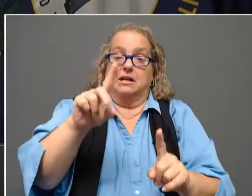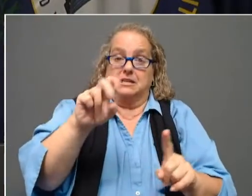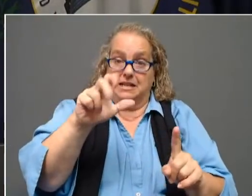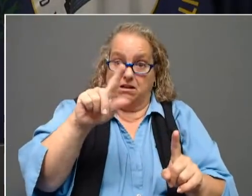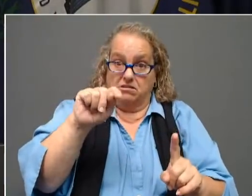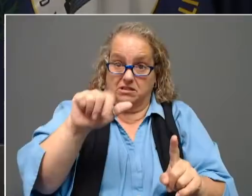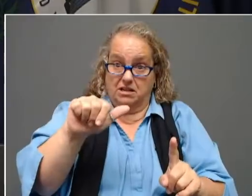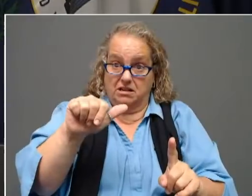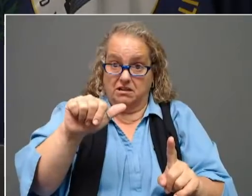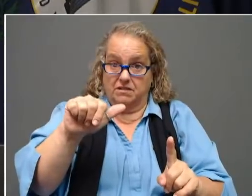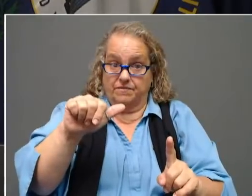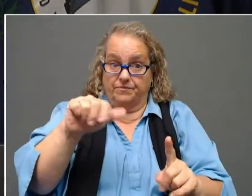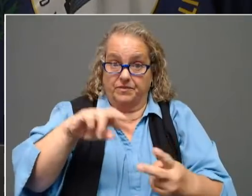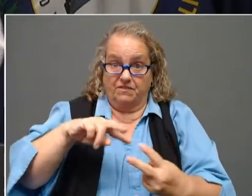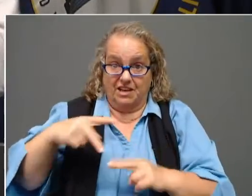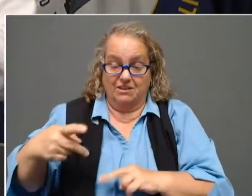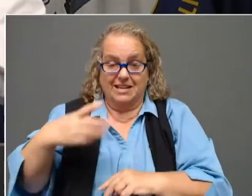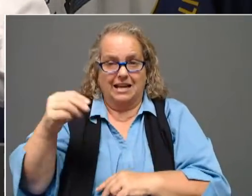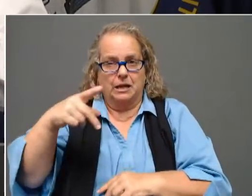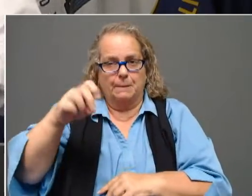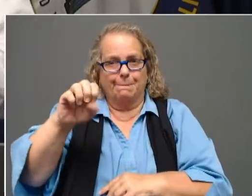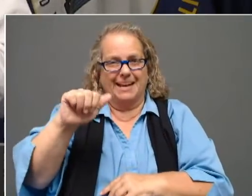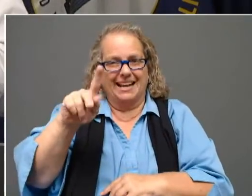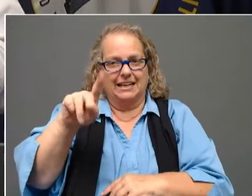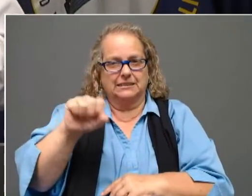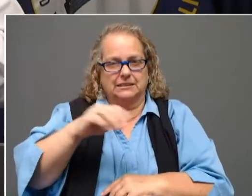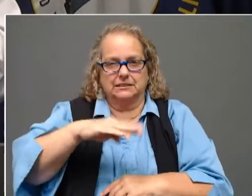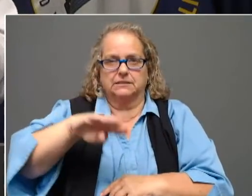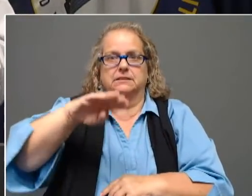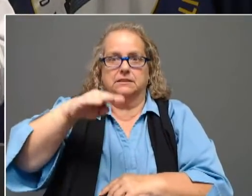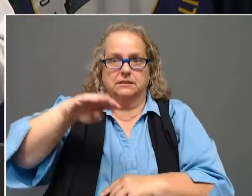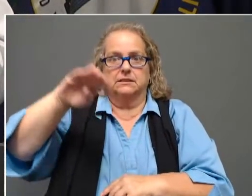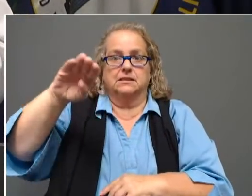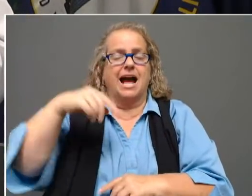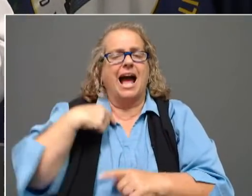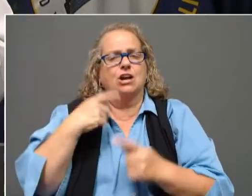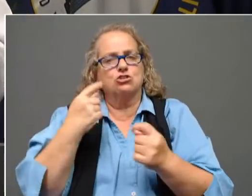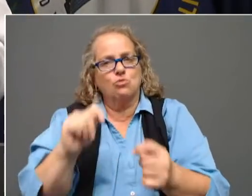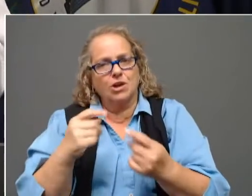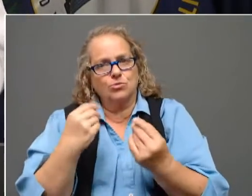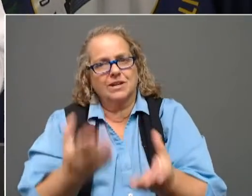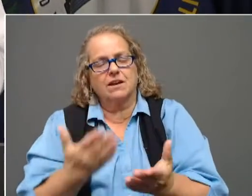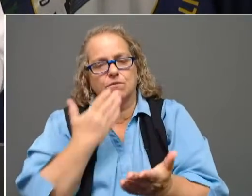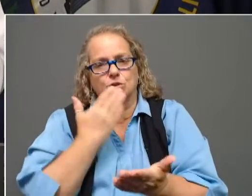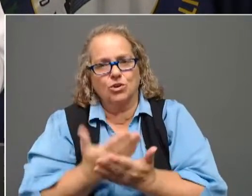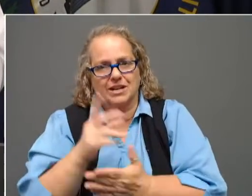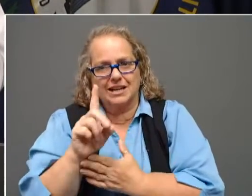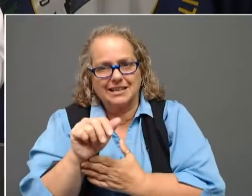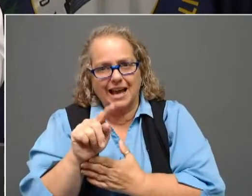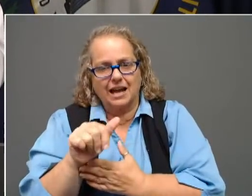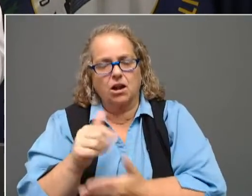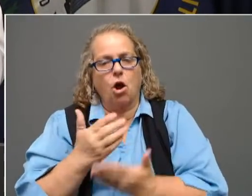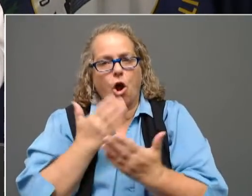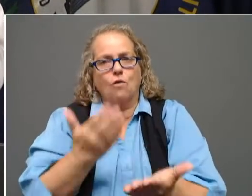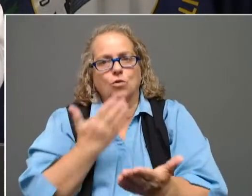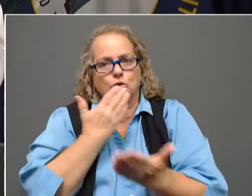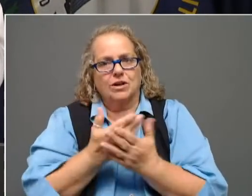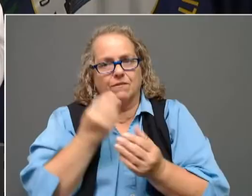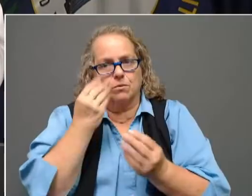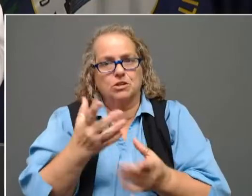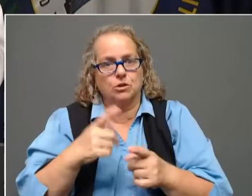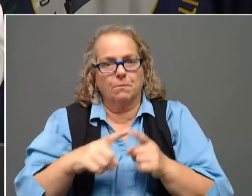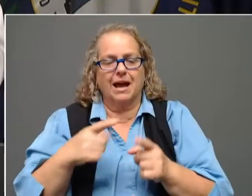I struggle. I'll be honest with you. I try to give a lot of data and interpret it and offer information. I do struggle a bit with some of the